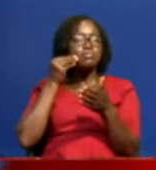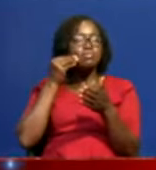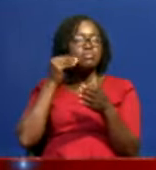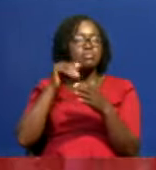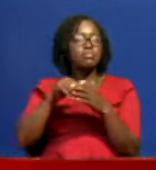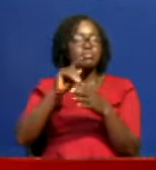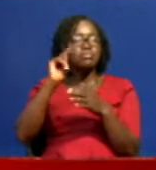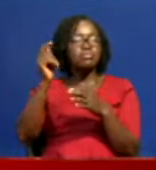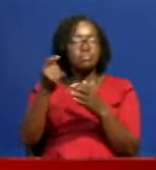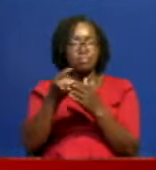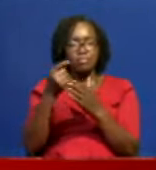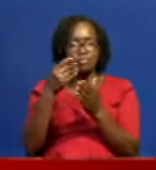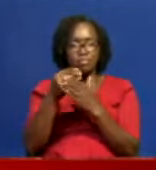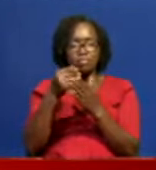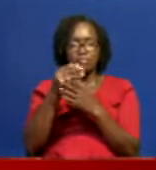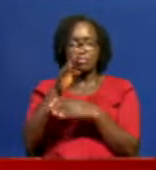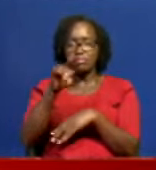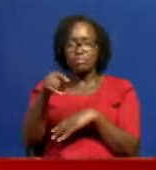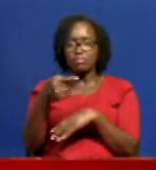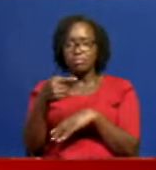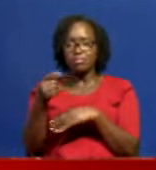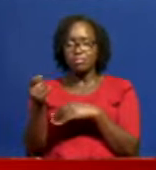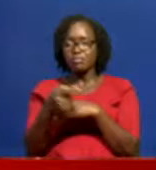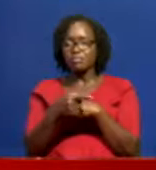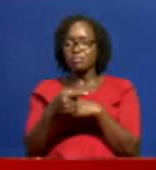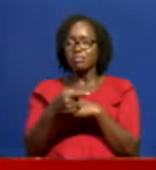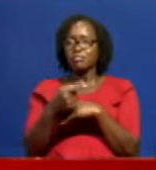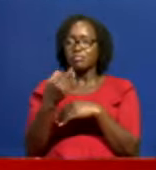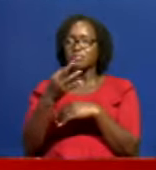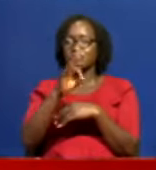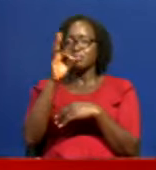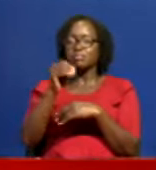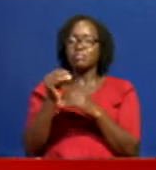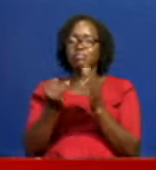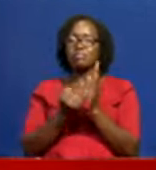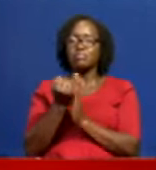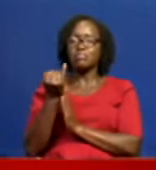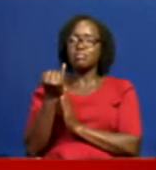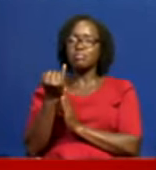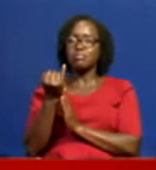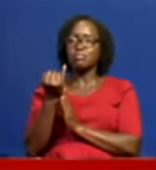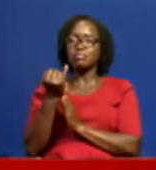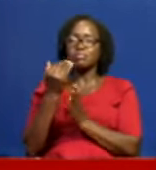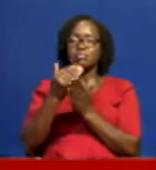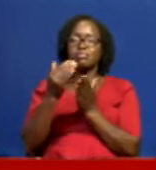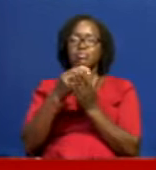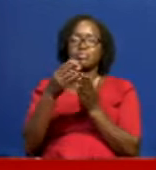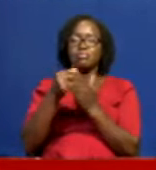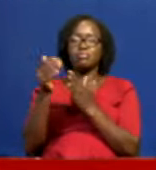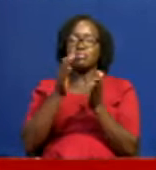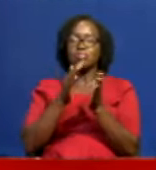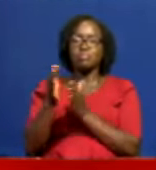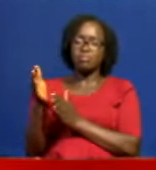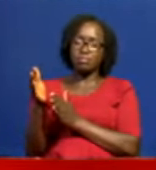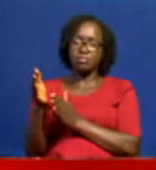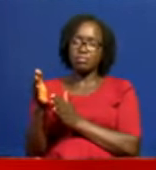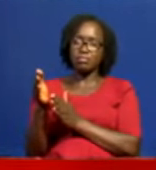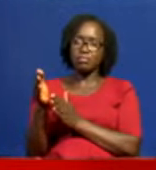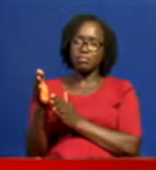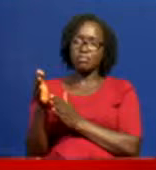our Kenya shillings 4,000 a month, 3% interest rate tenant purchase scheme.